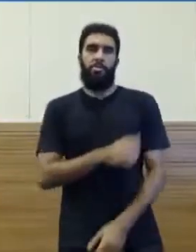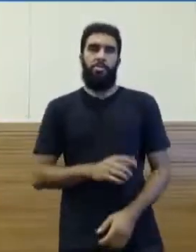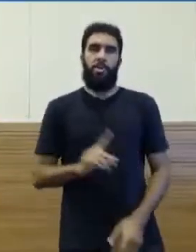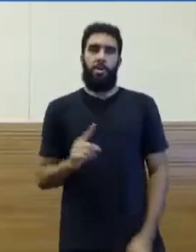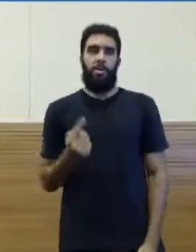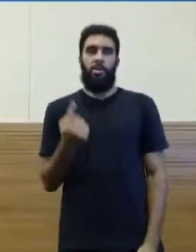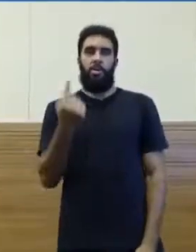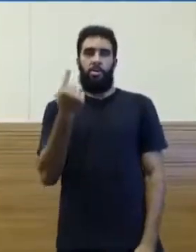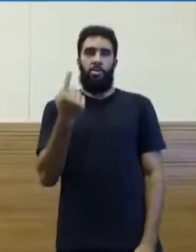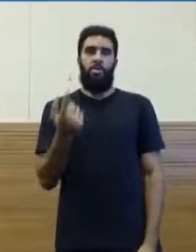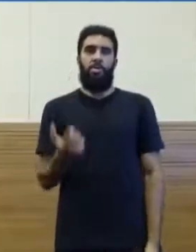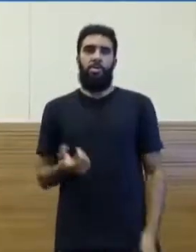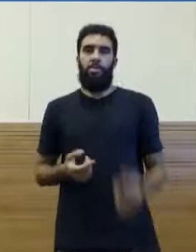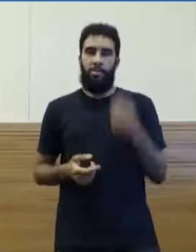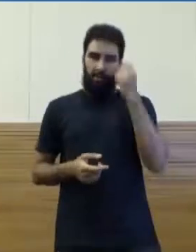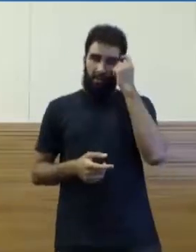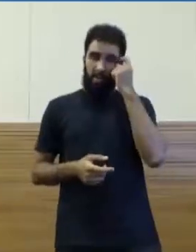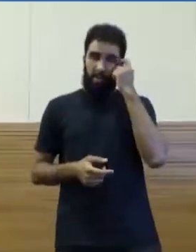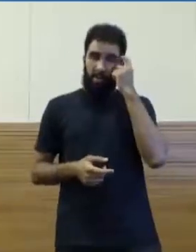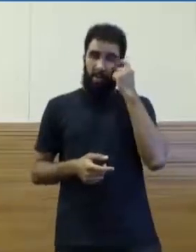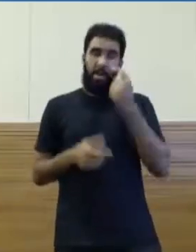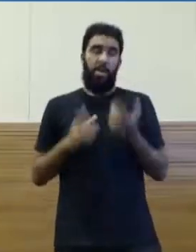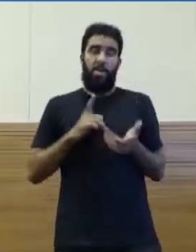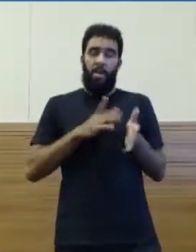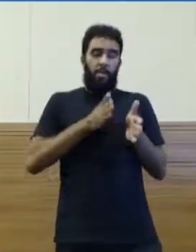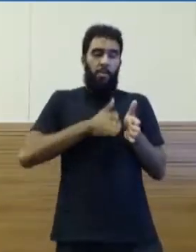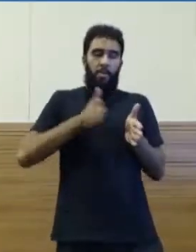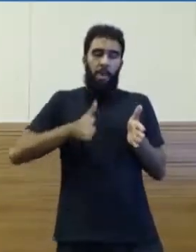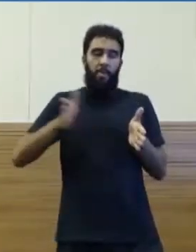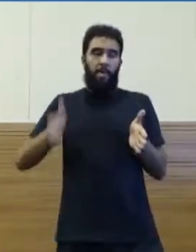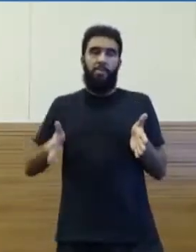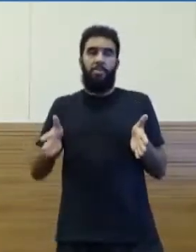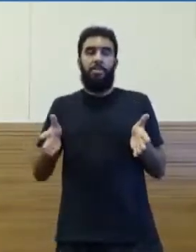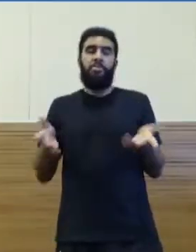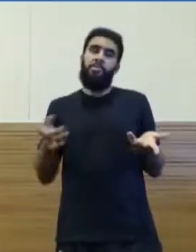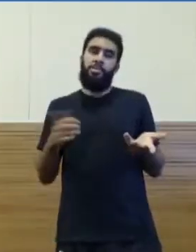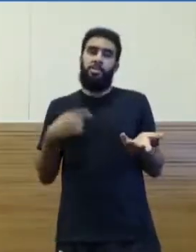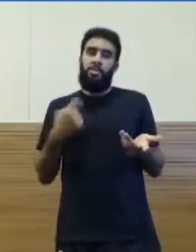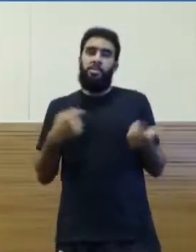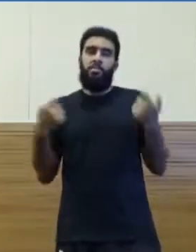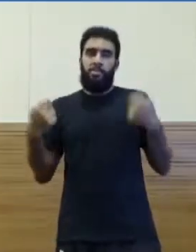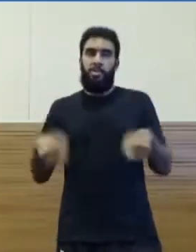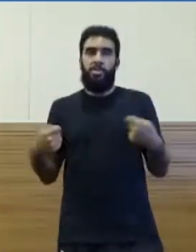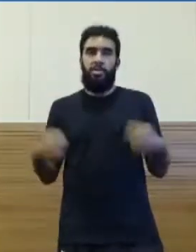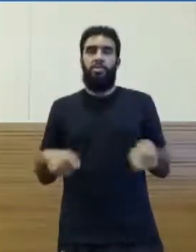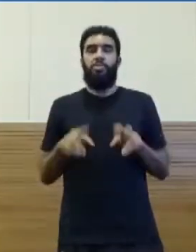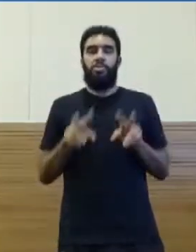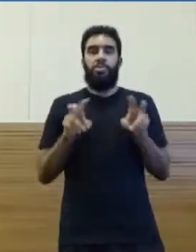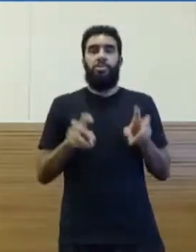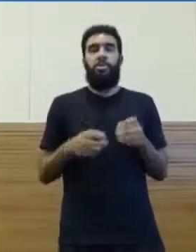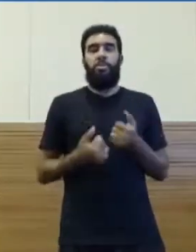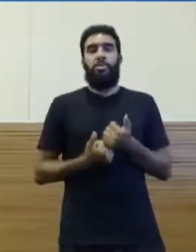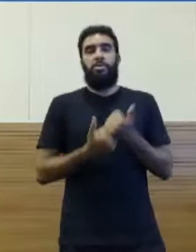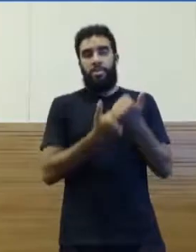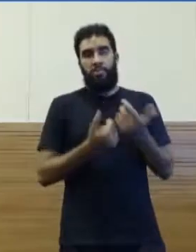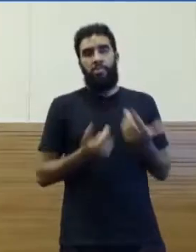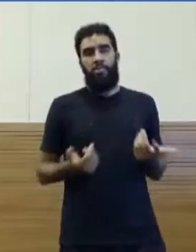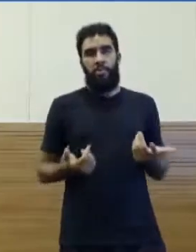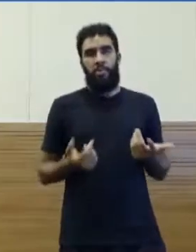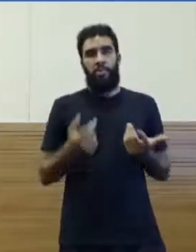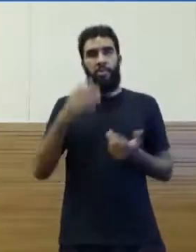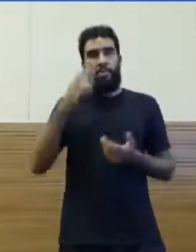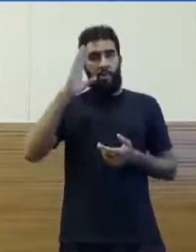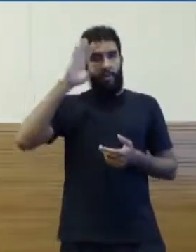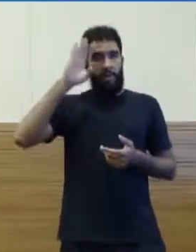40,000 students population. This is a theme for a step-by-step, and yes, we need a theme